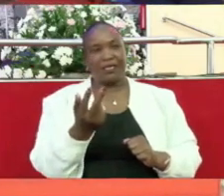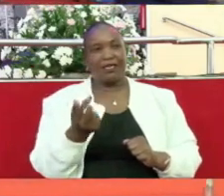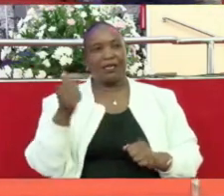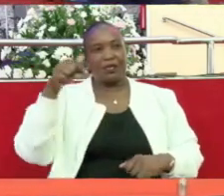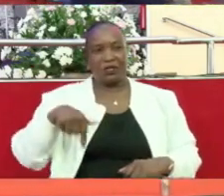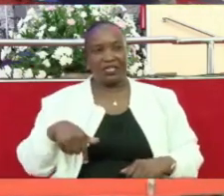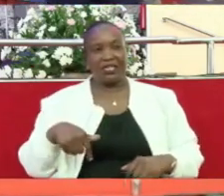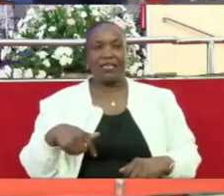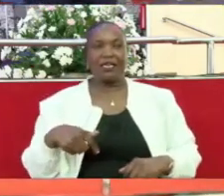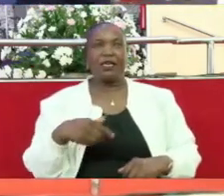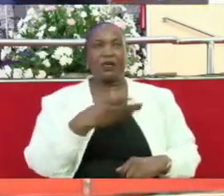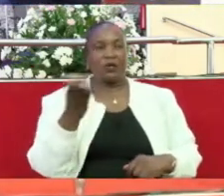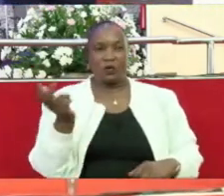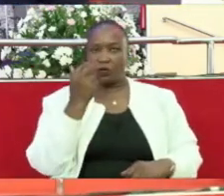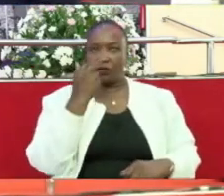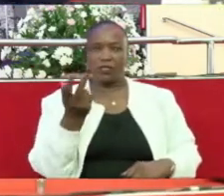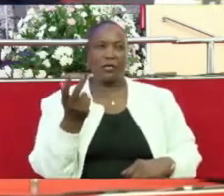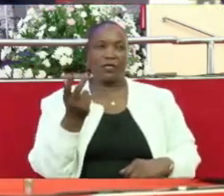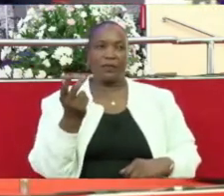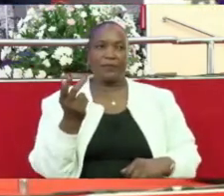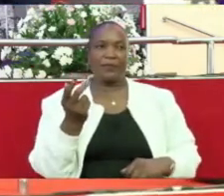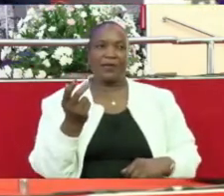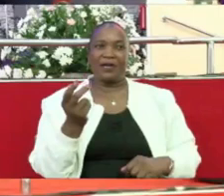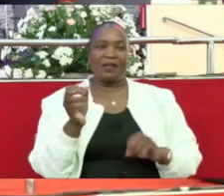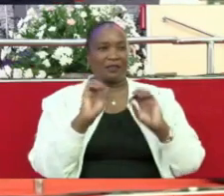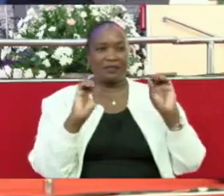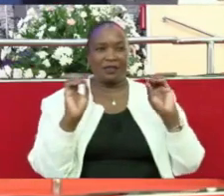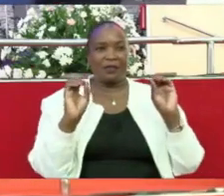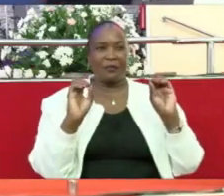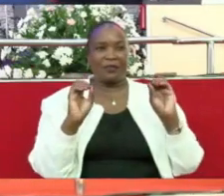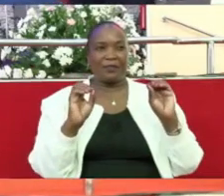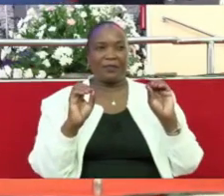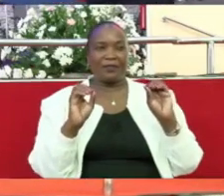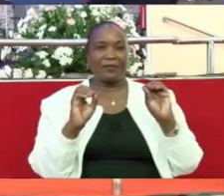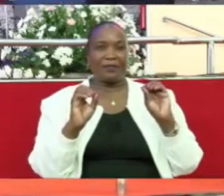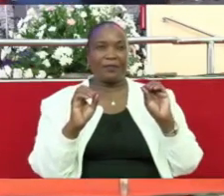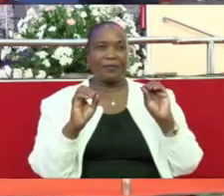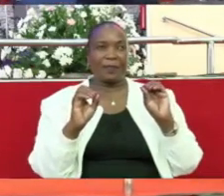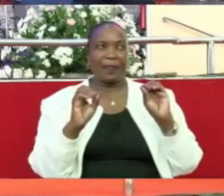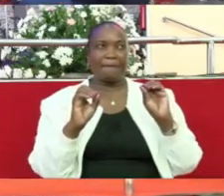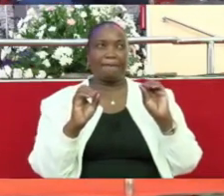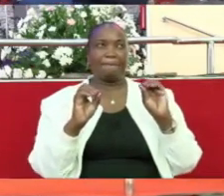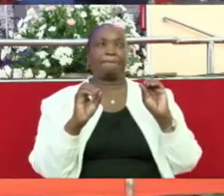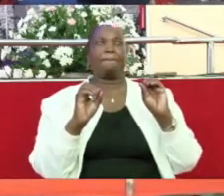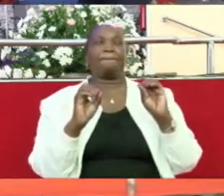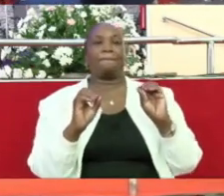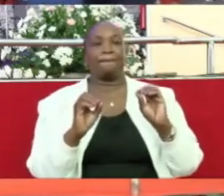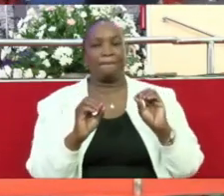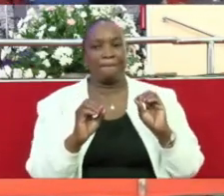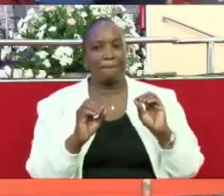no more. Hamutawaona tena. Maybe you may say that time, unasema wakati ule, what was approaching them, ni nini ilikuwa inawafikia, or